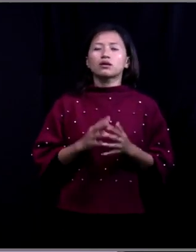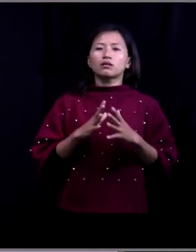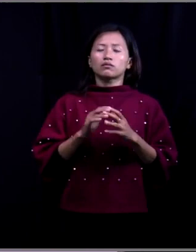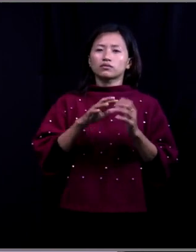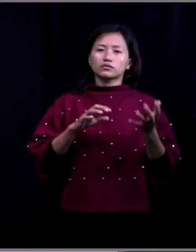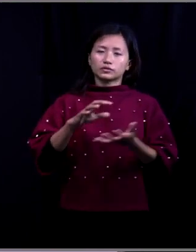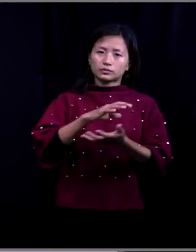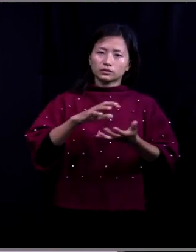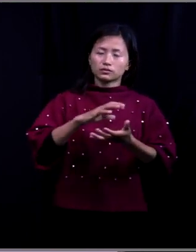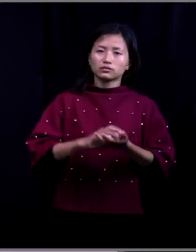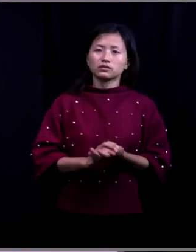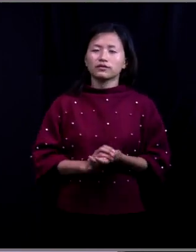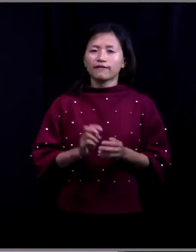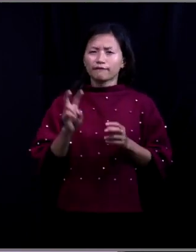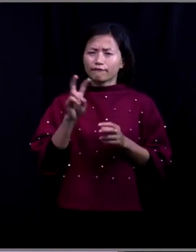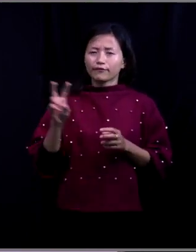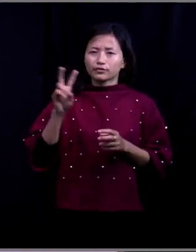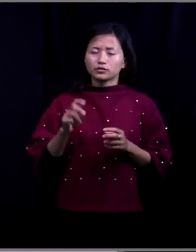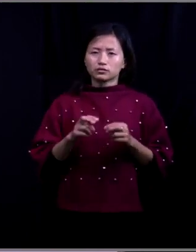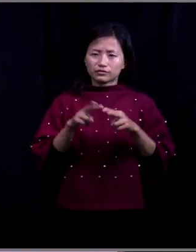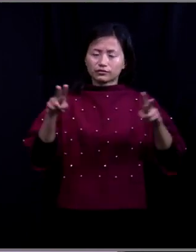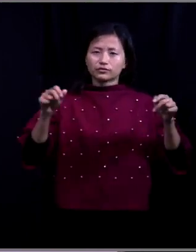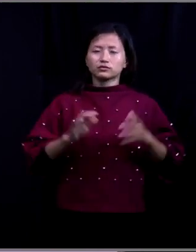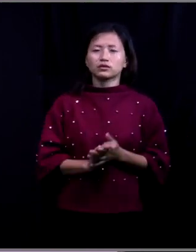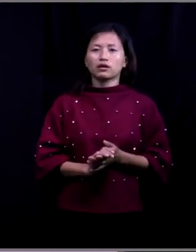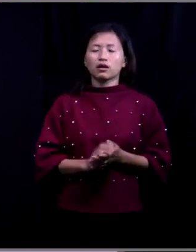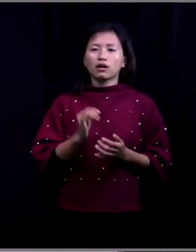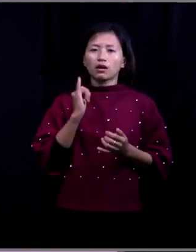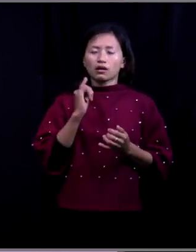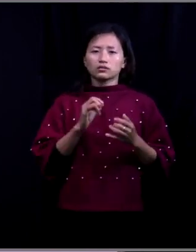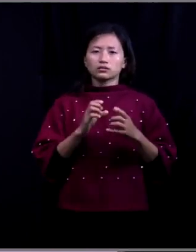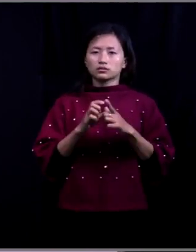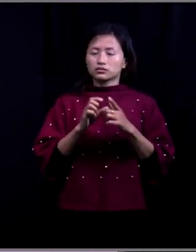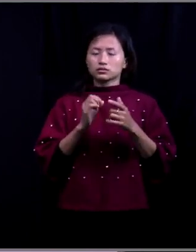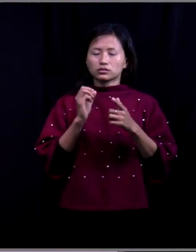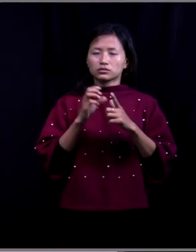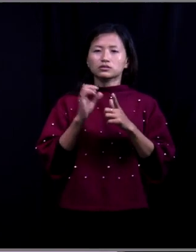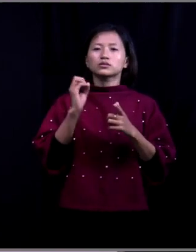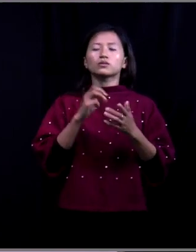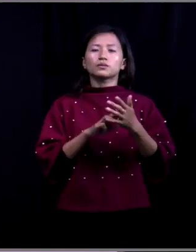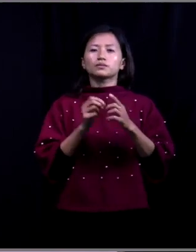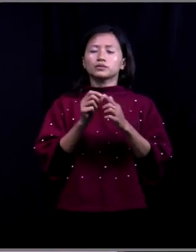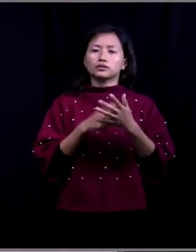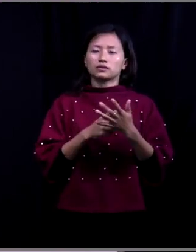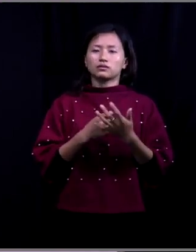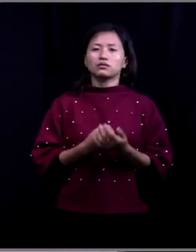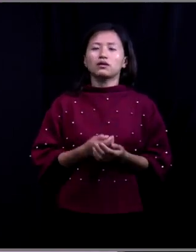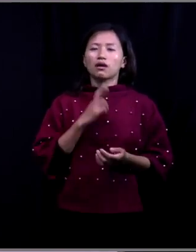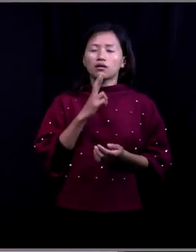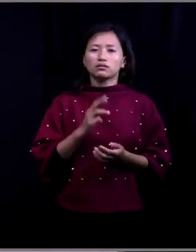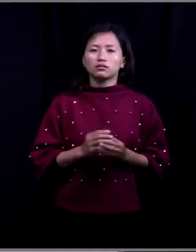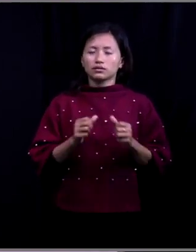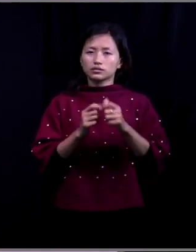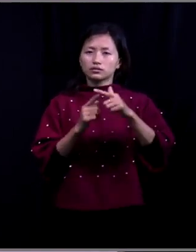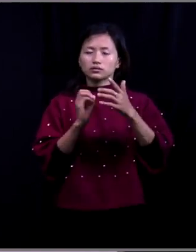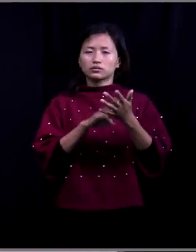mixture of their various isotopes. Now an isotope or isotopes are atoms